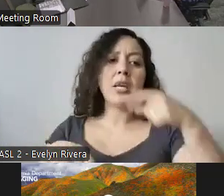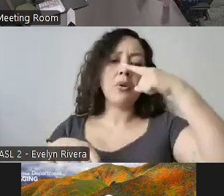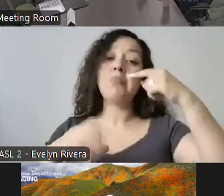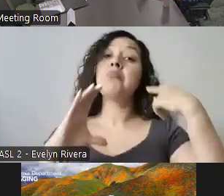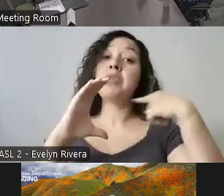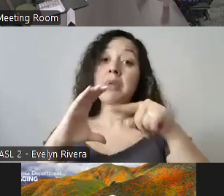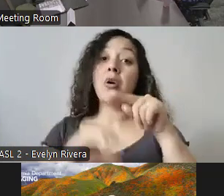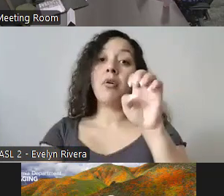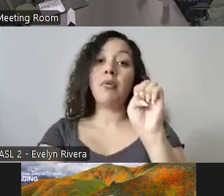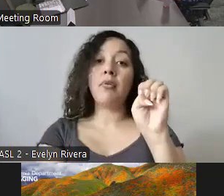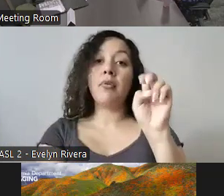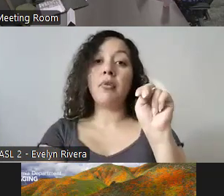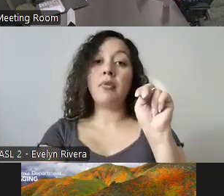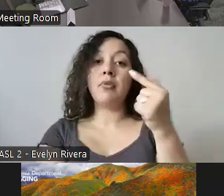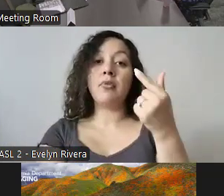to engage,